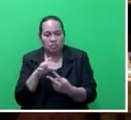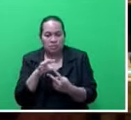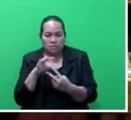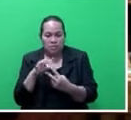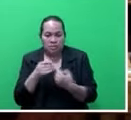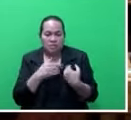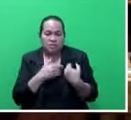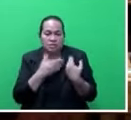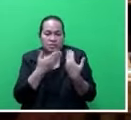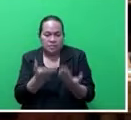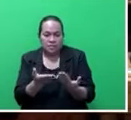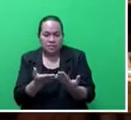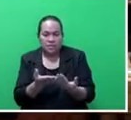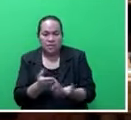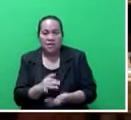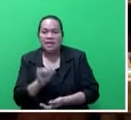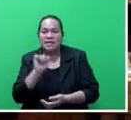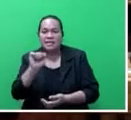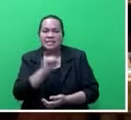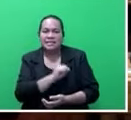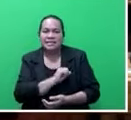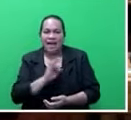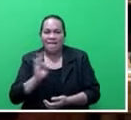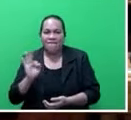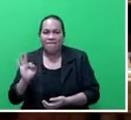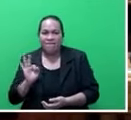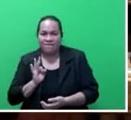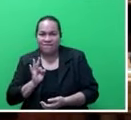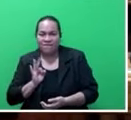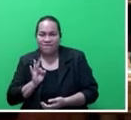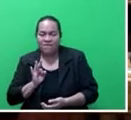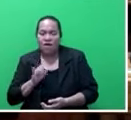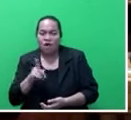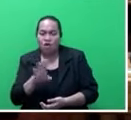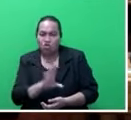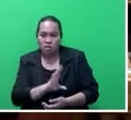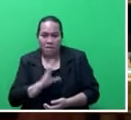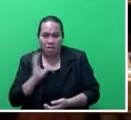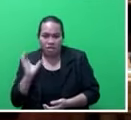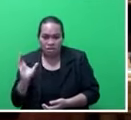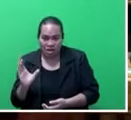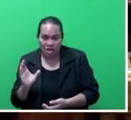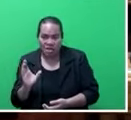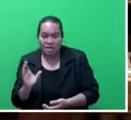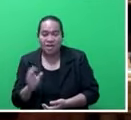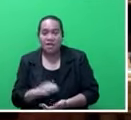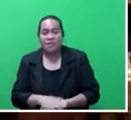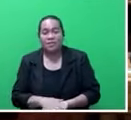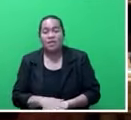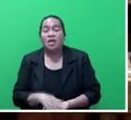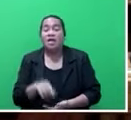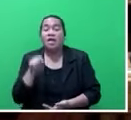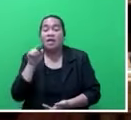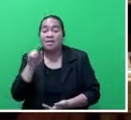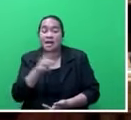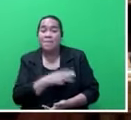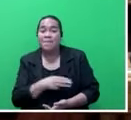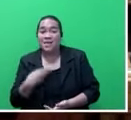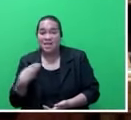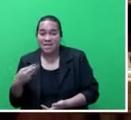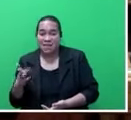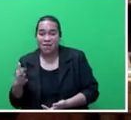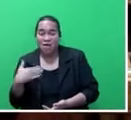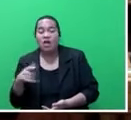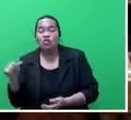his staff or the commissions in Honolulu, he should be in